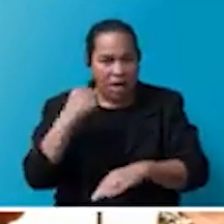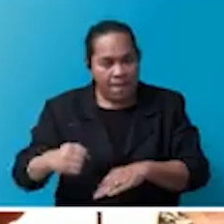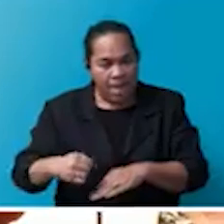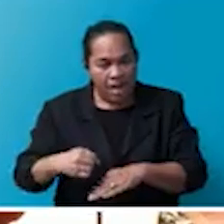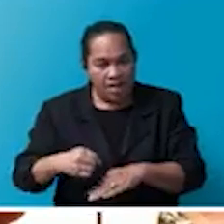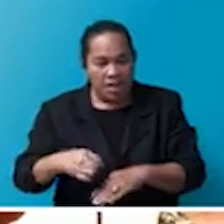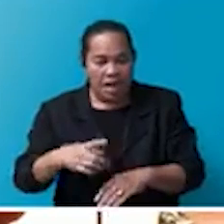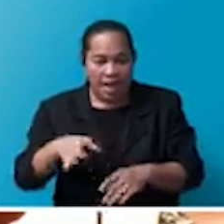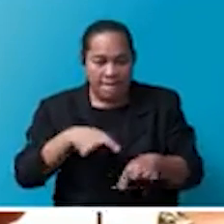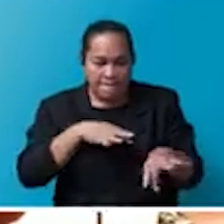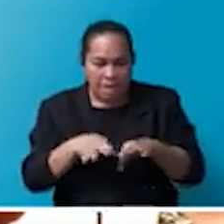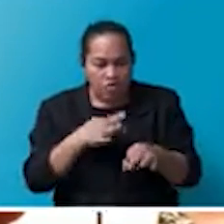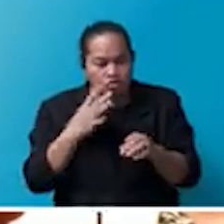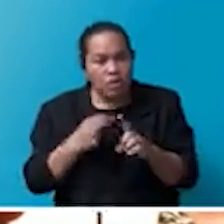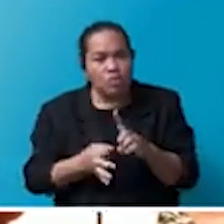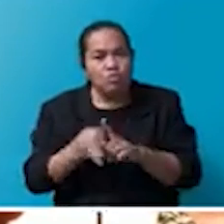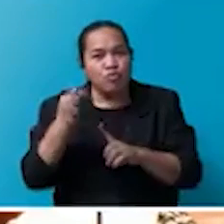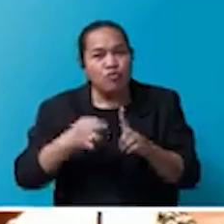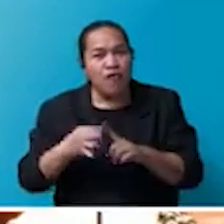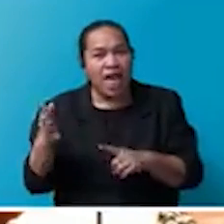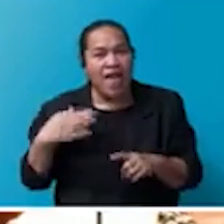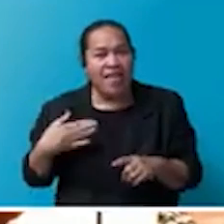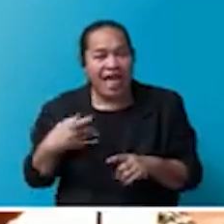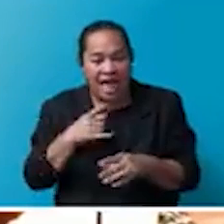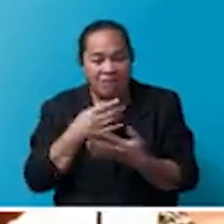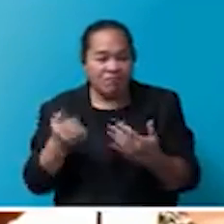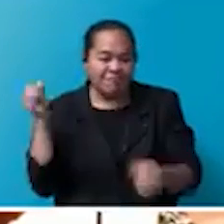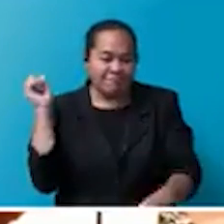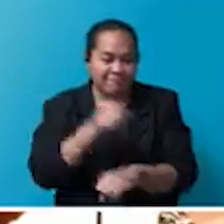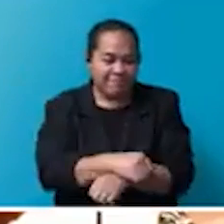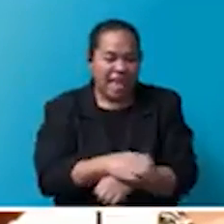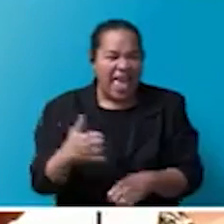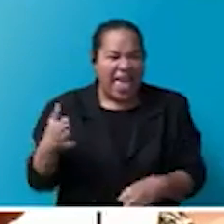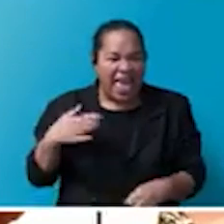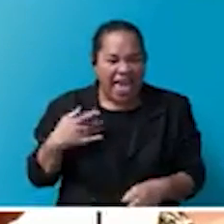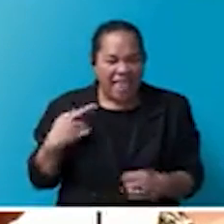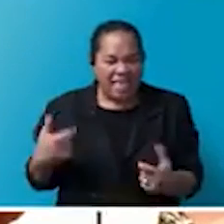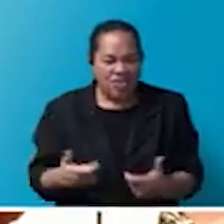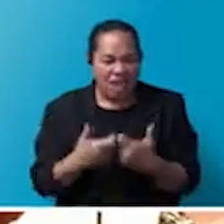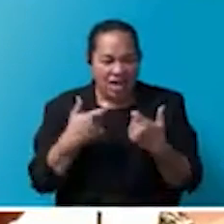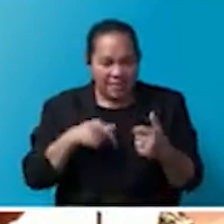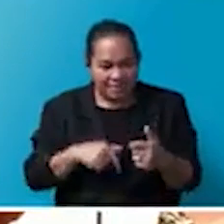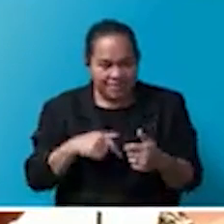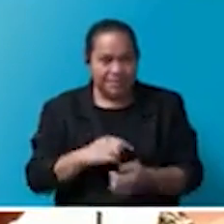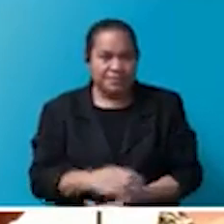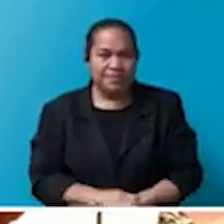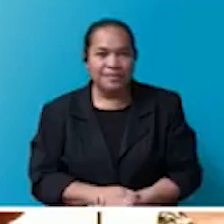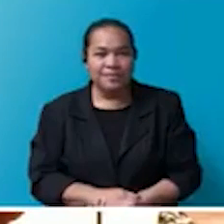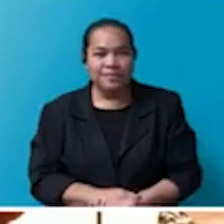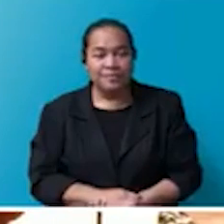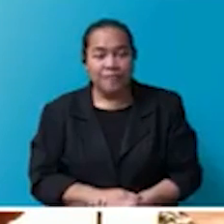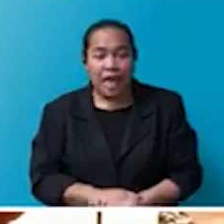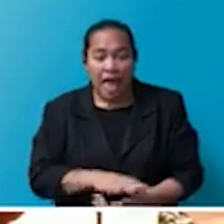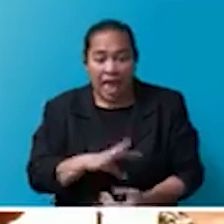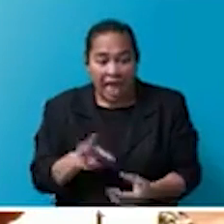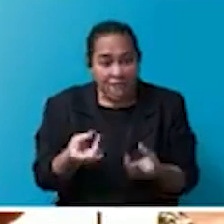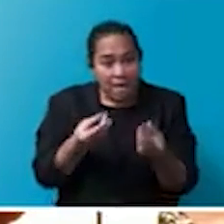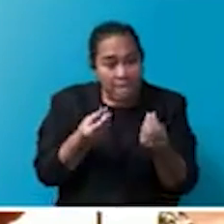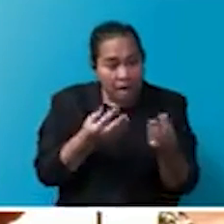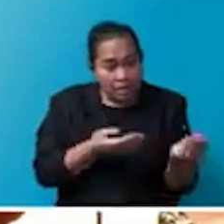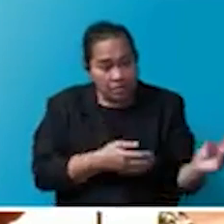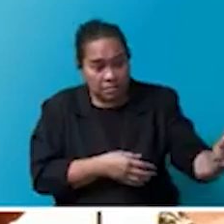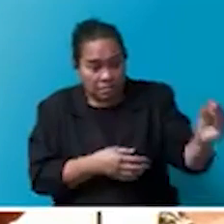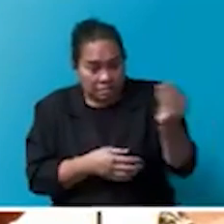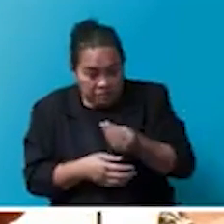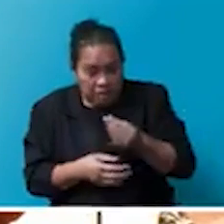for improving the health service and tackling the health challenges of our time. Every dollar allocated to the Ministry of